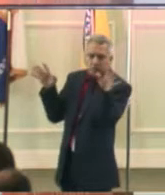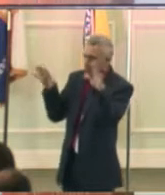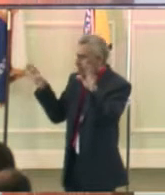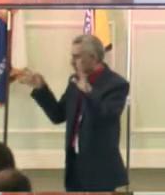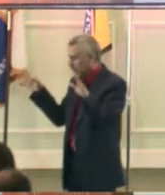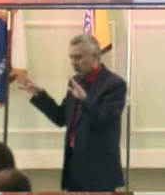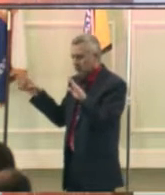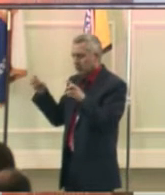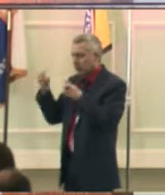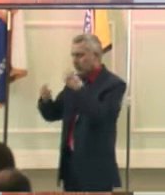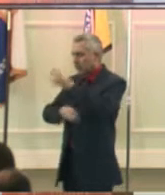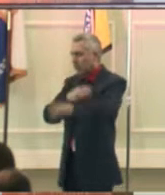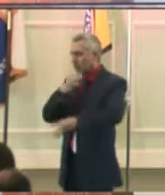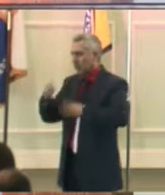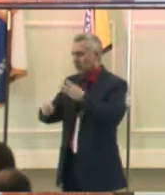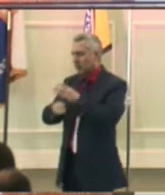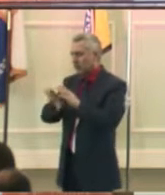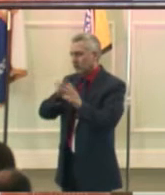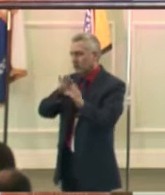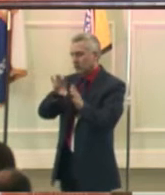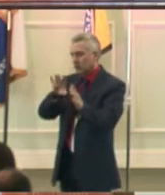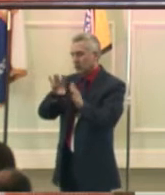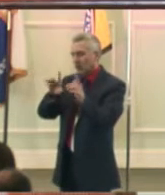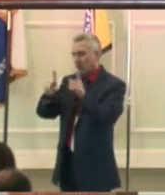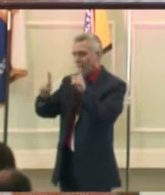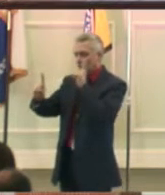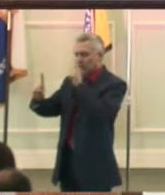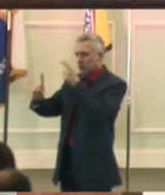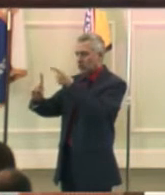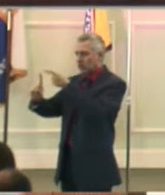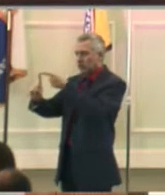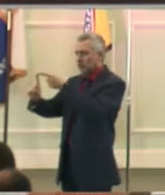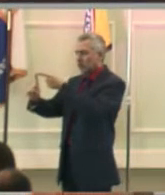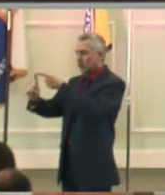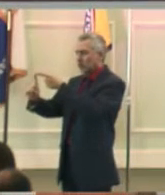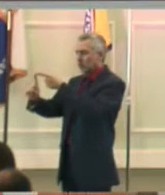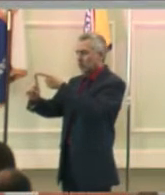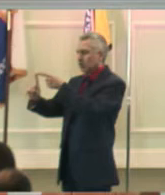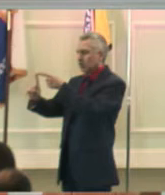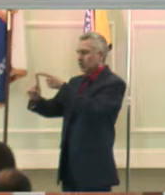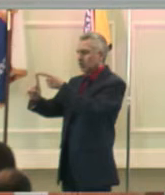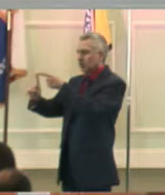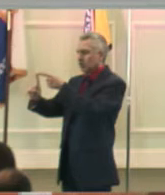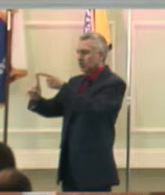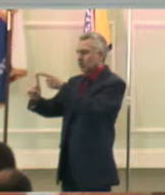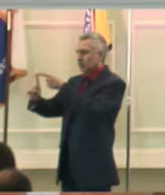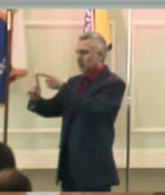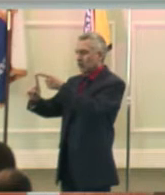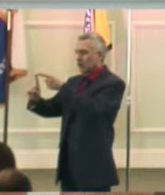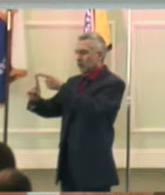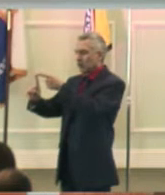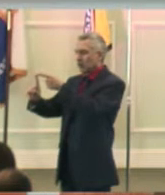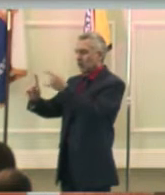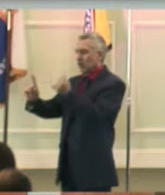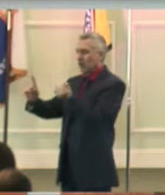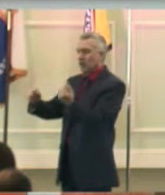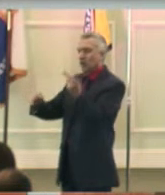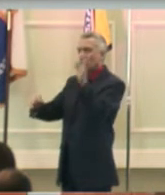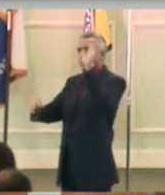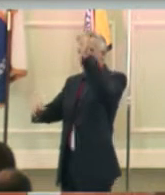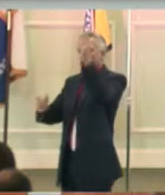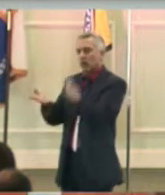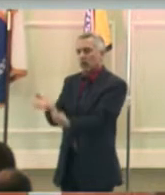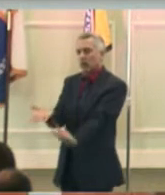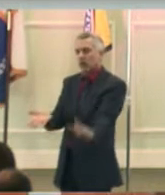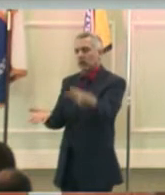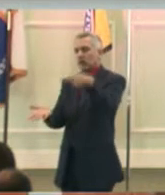while the world is focused afresh on your life, your ministry, but specifically your resurrection. You are a living